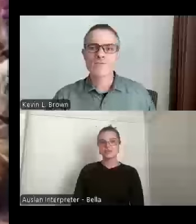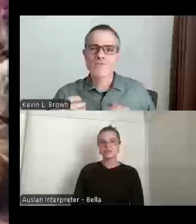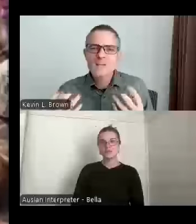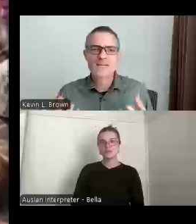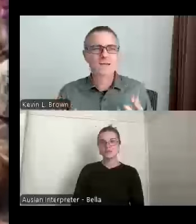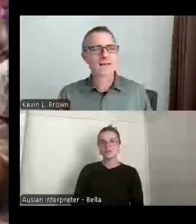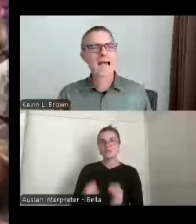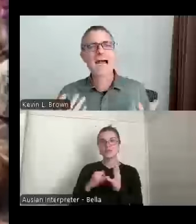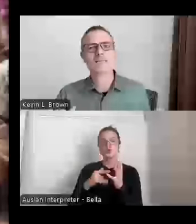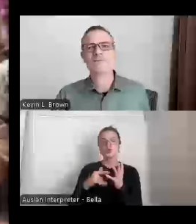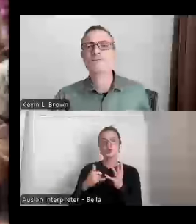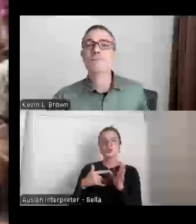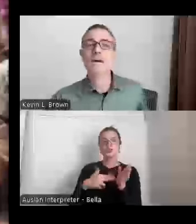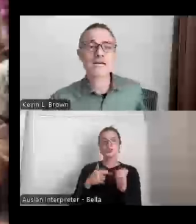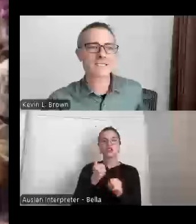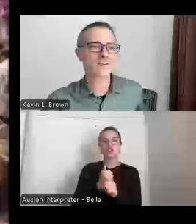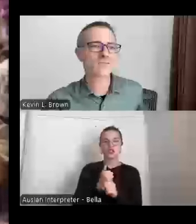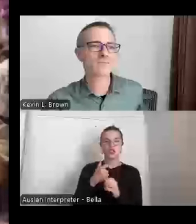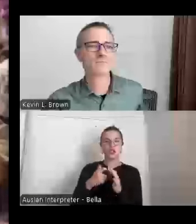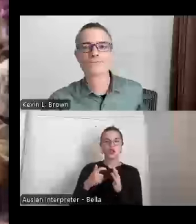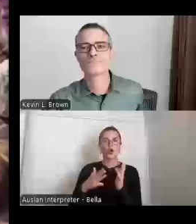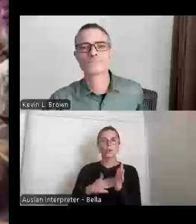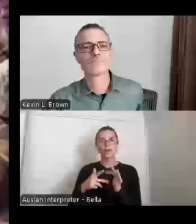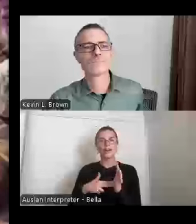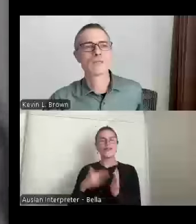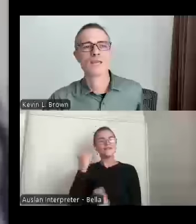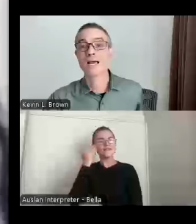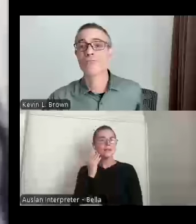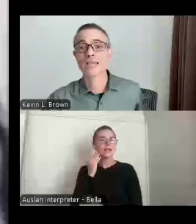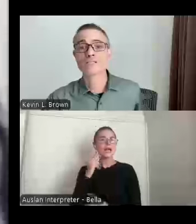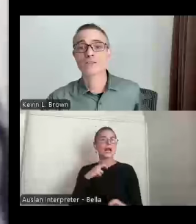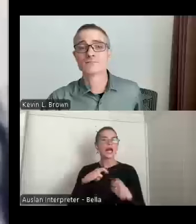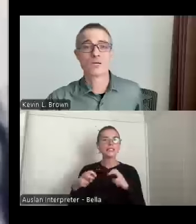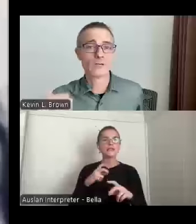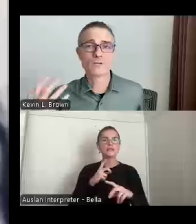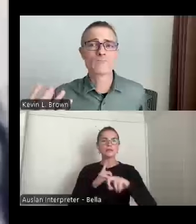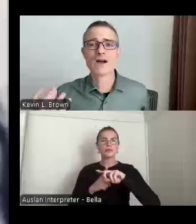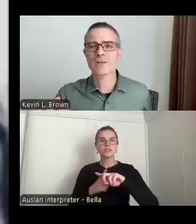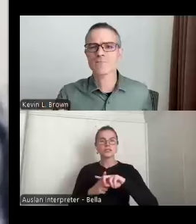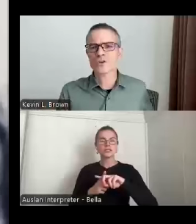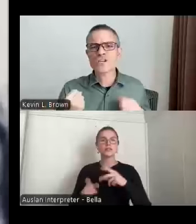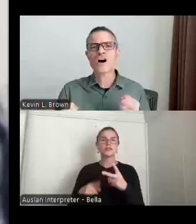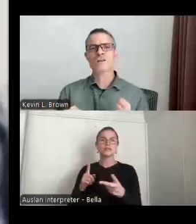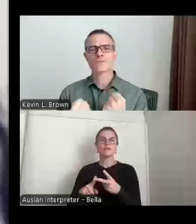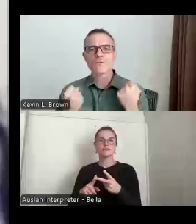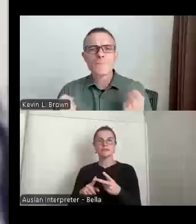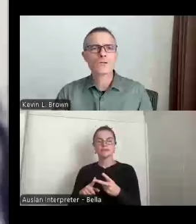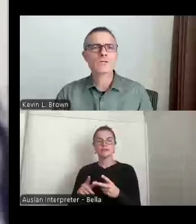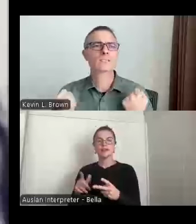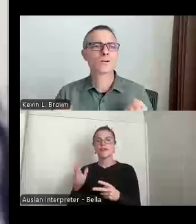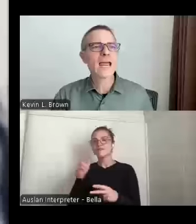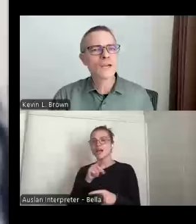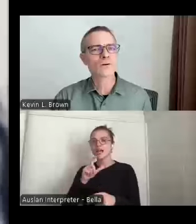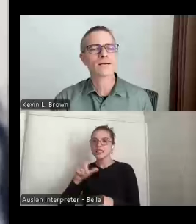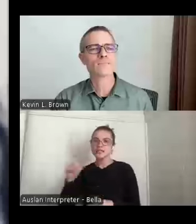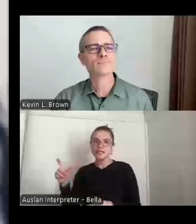they're feminine, active, positive. F Cancer, a real nonprofit. They're young, they're rebellious,